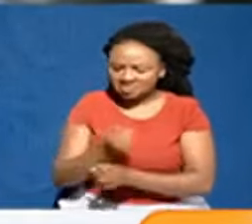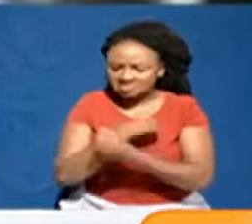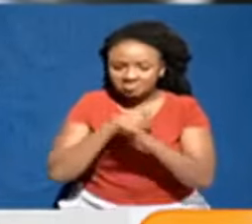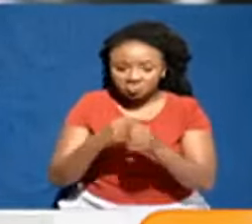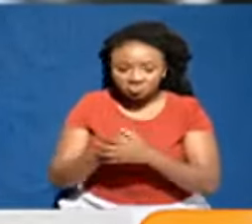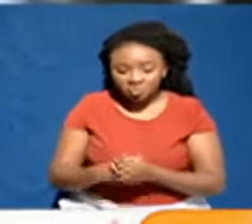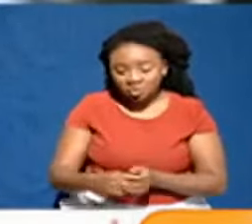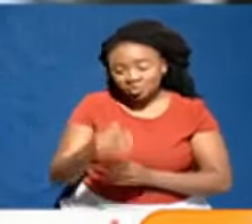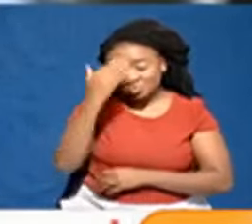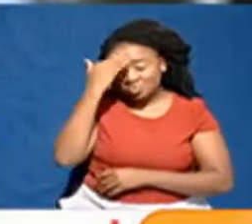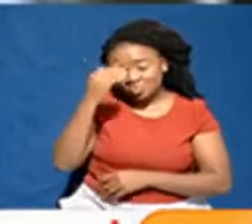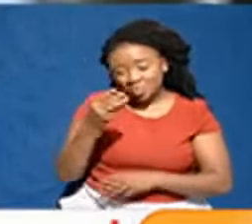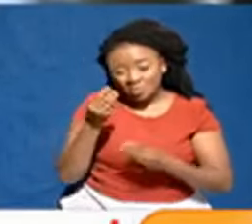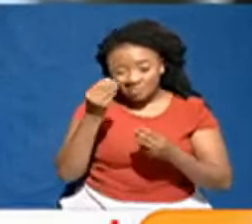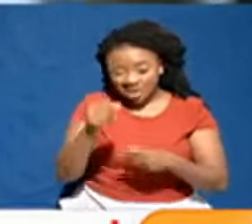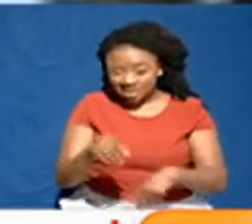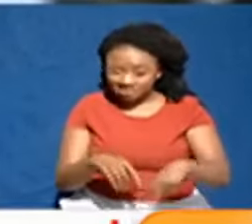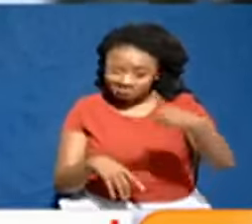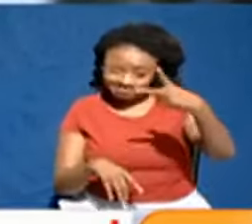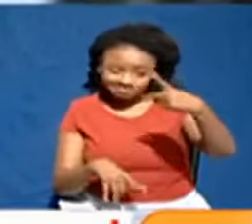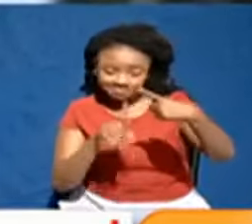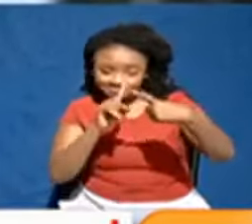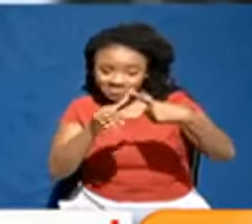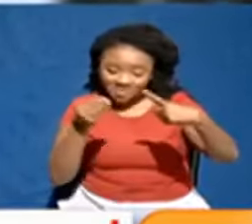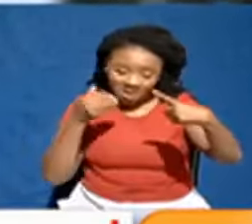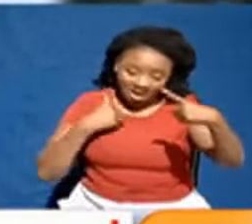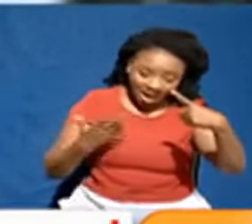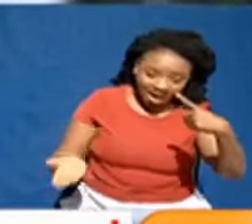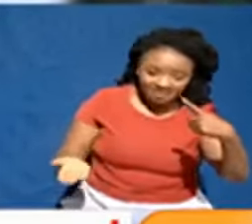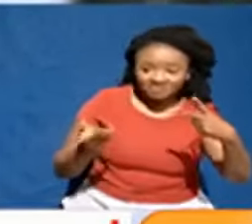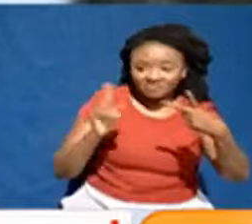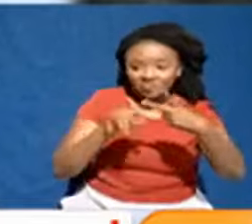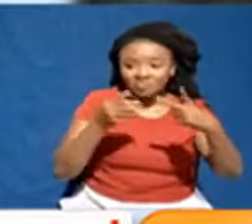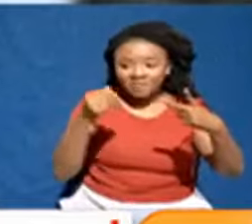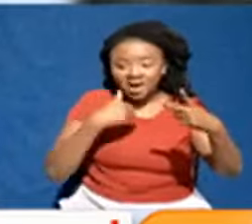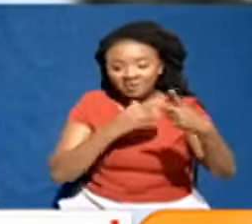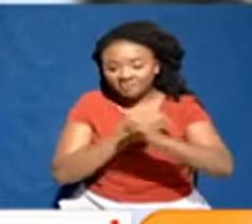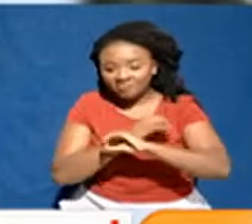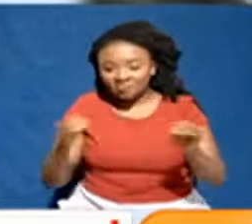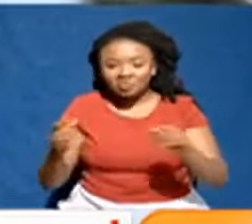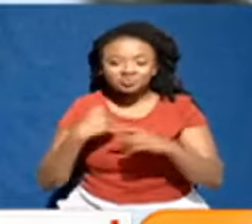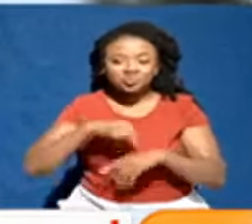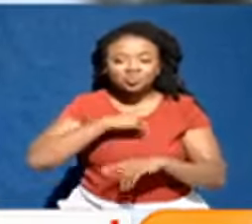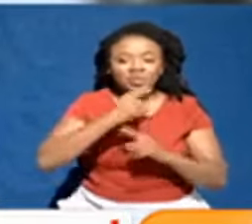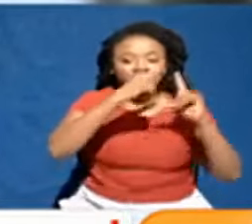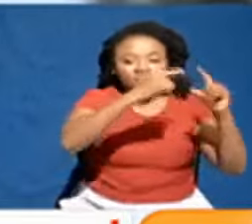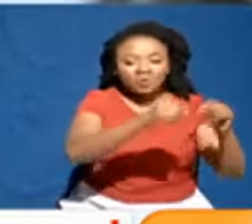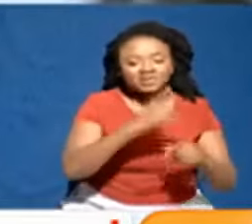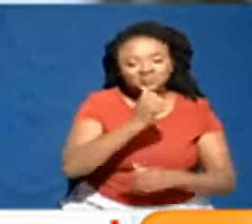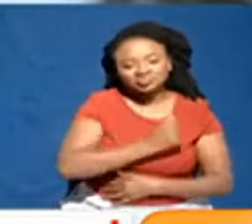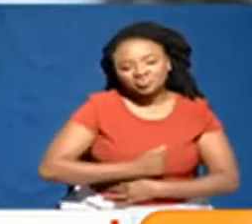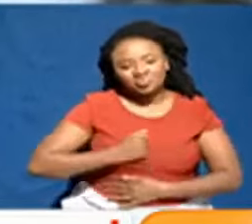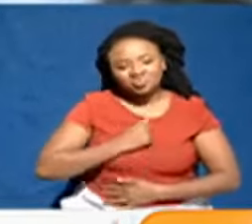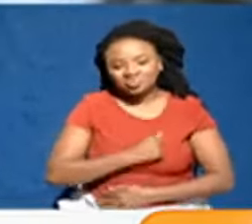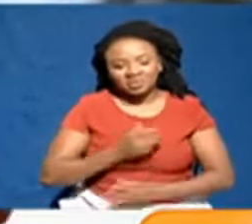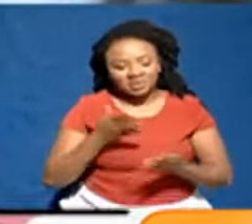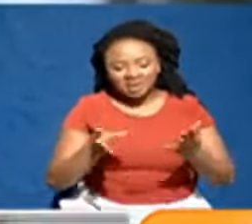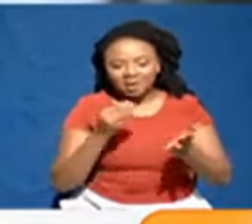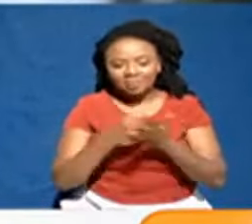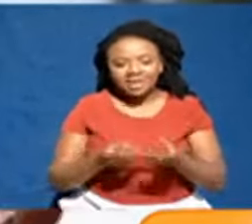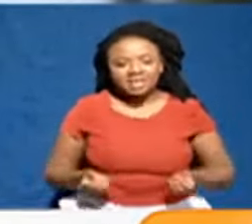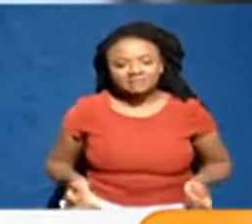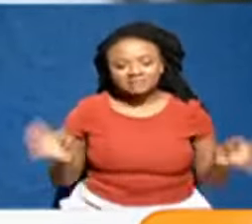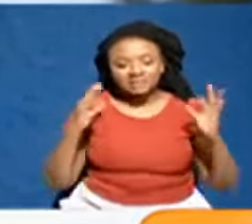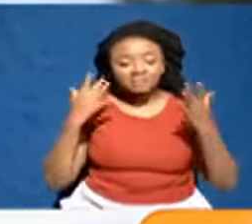mbili. Either hiko ama hakuna. Tumewaambia hiyo 200 kwa bahati mbaya hatuna. Pengine siku nyingine Mungu akitubariki kama